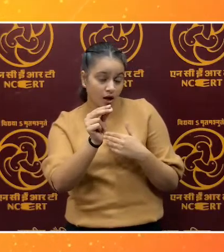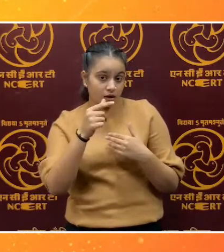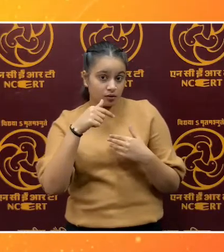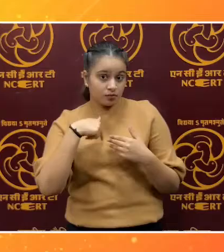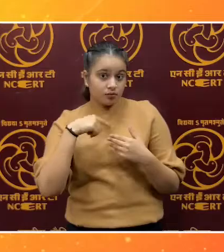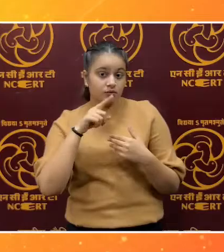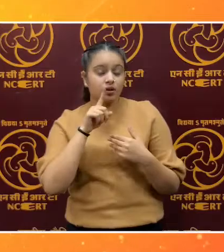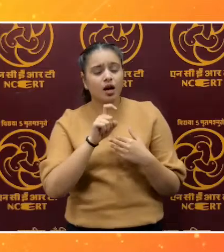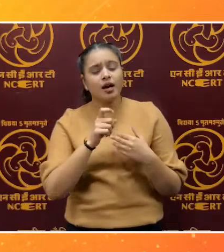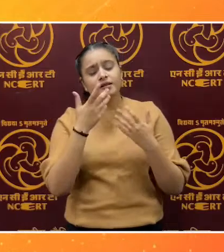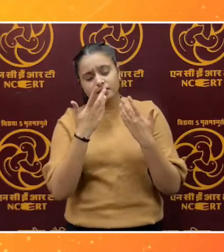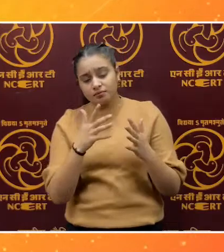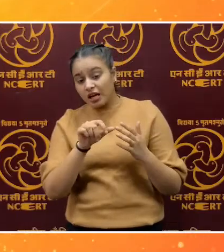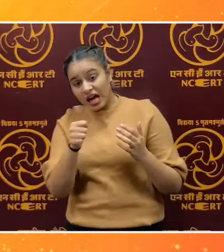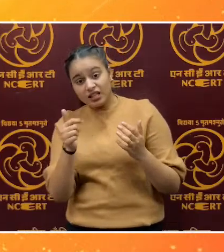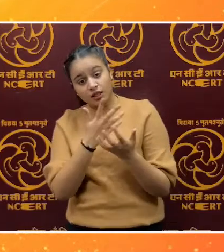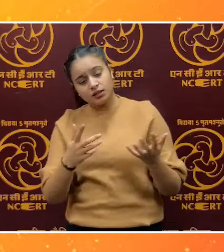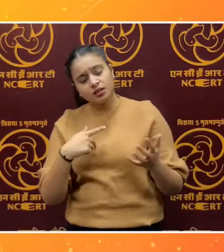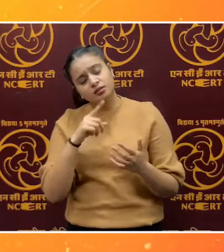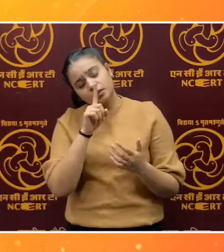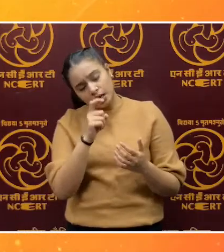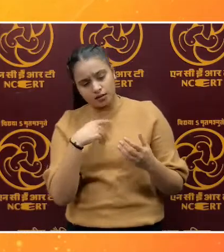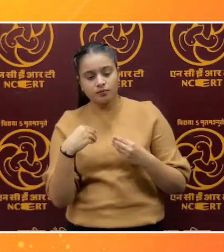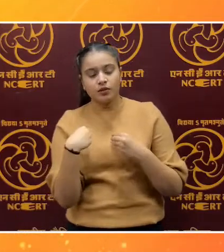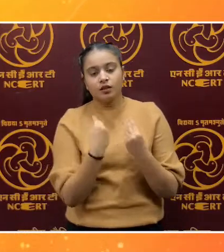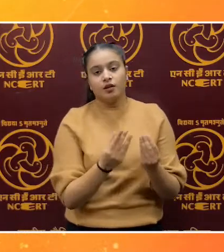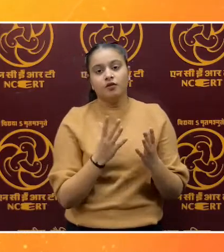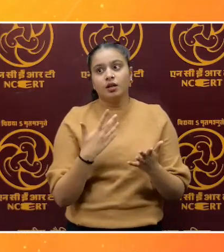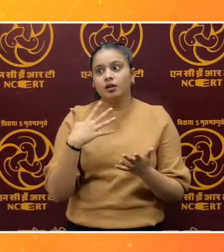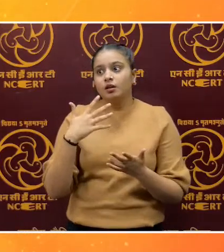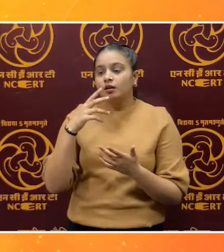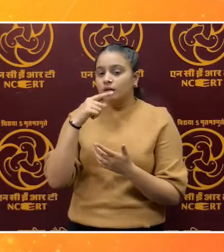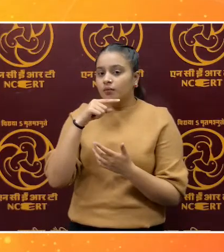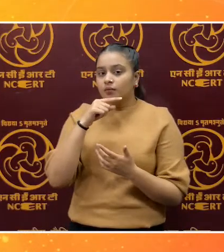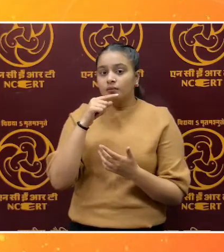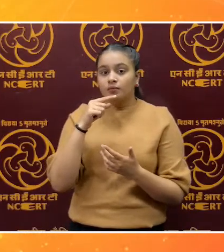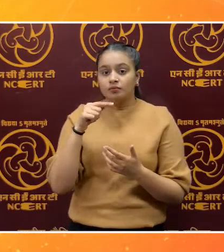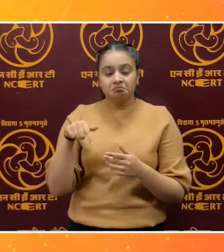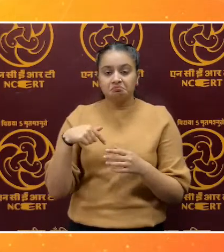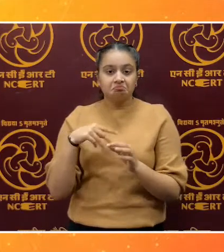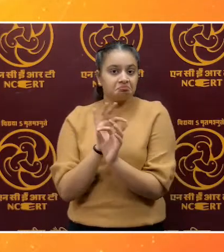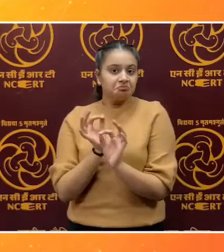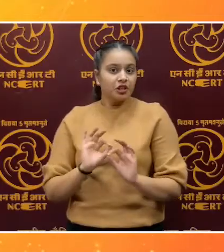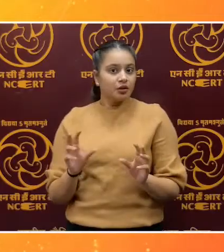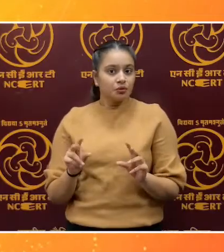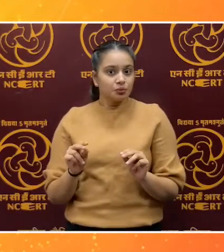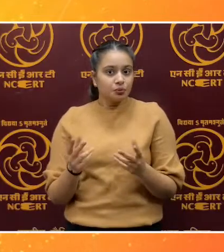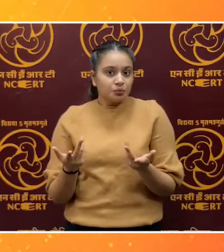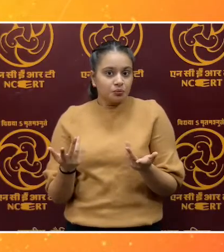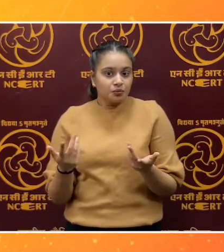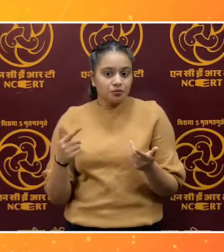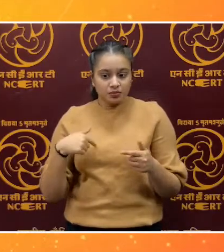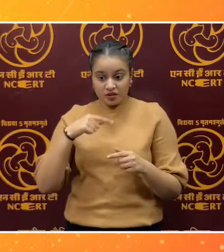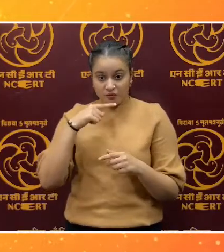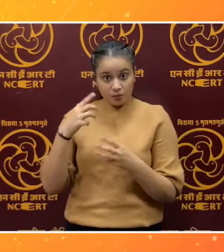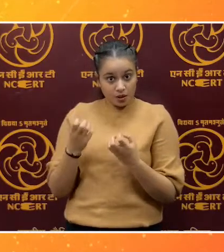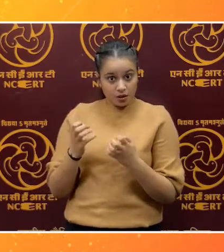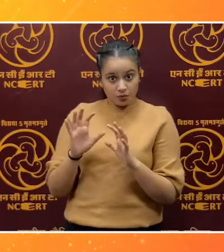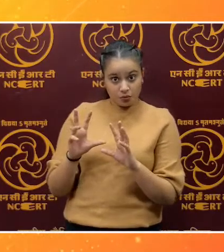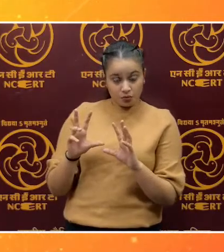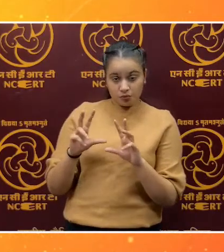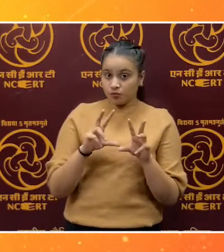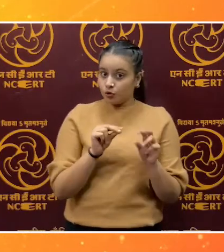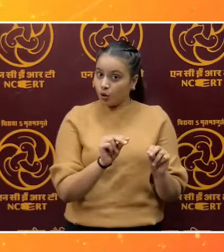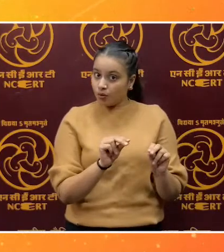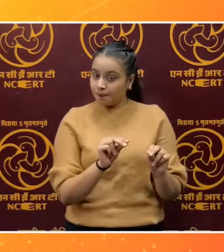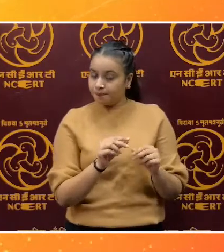for anything else." The bird sighed. Now, merchant is not ready to give him that, what the bird wanted. So,